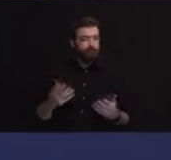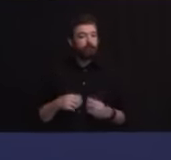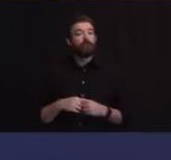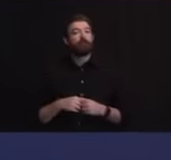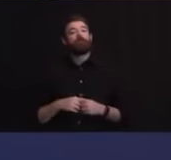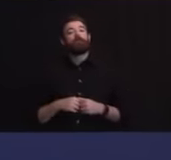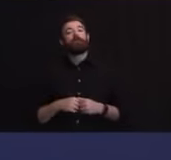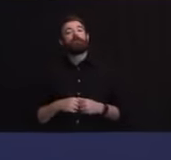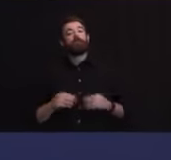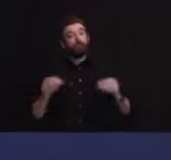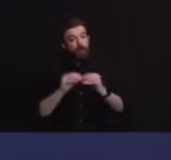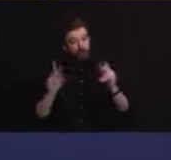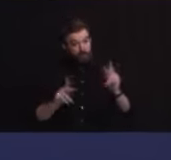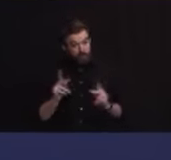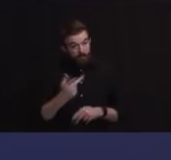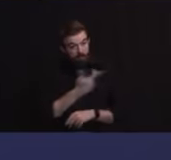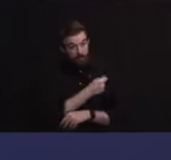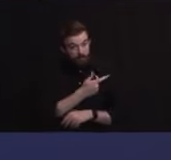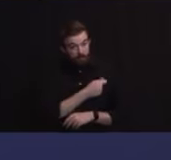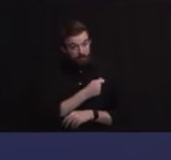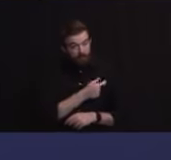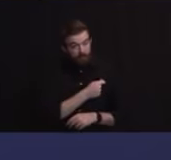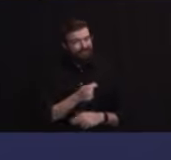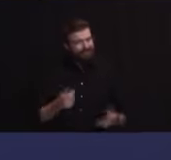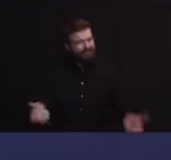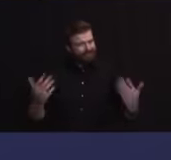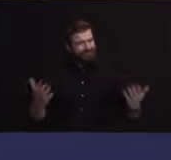don't have some severe health